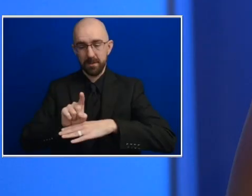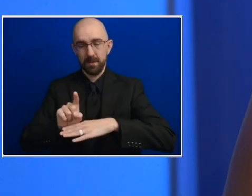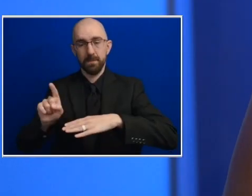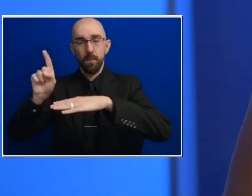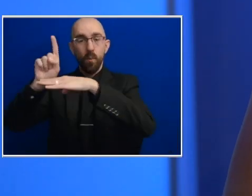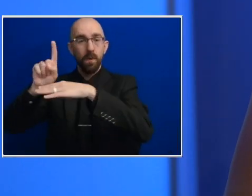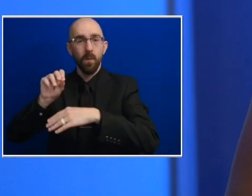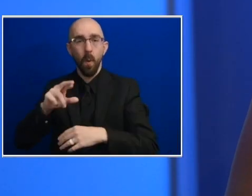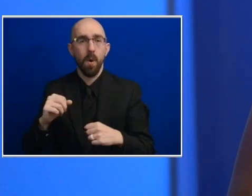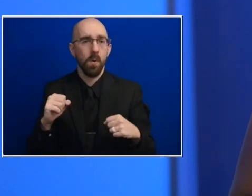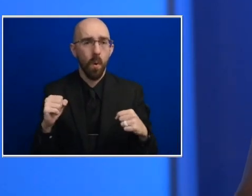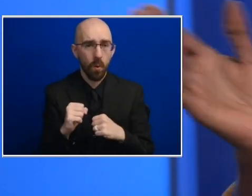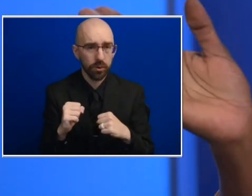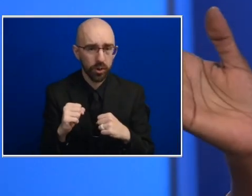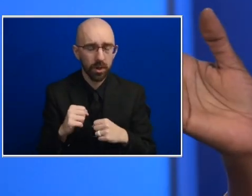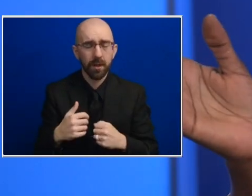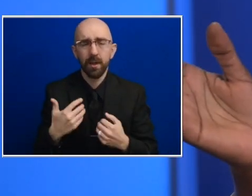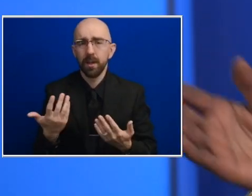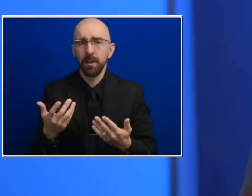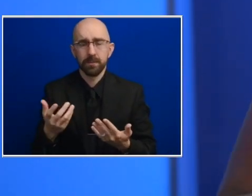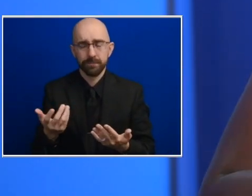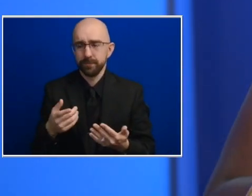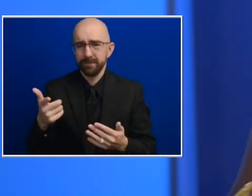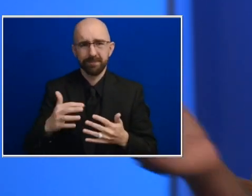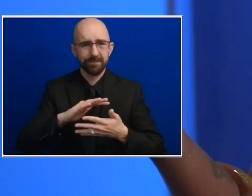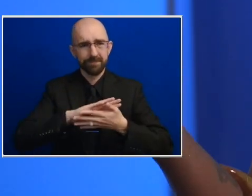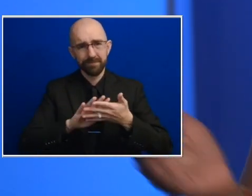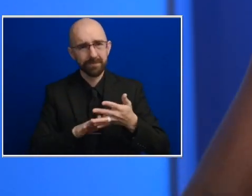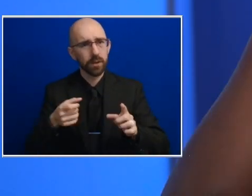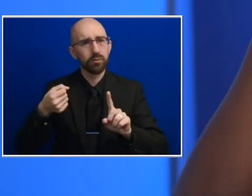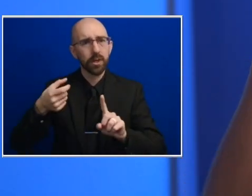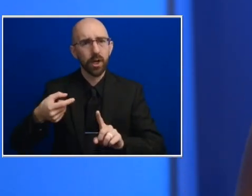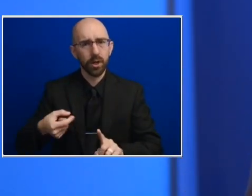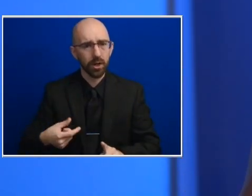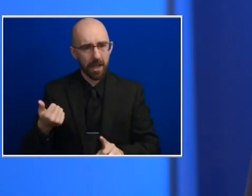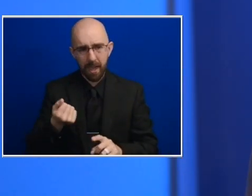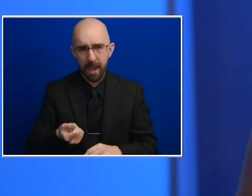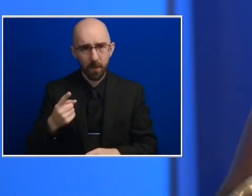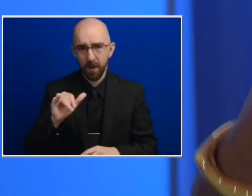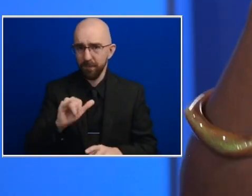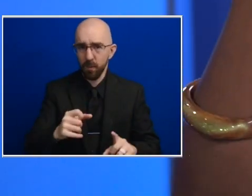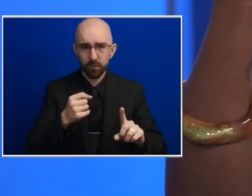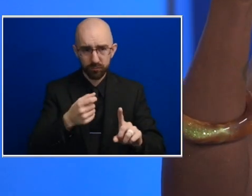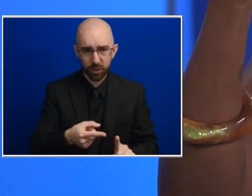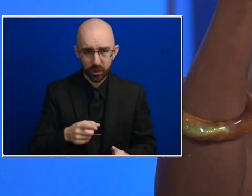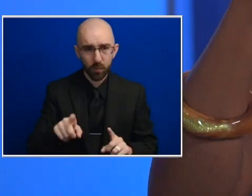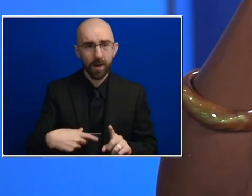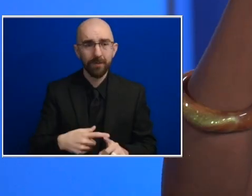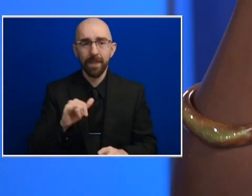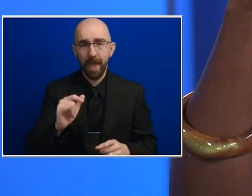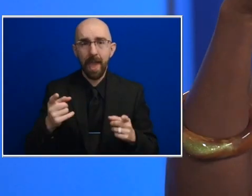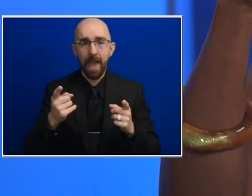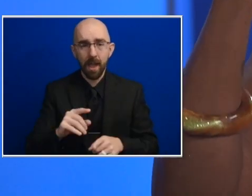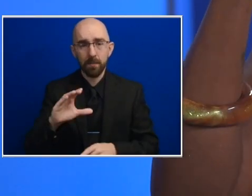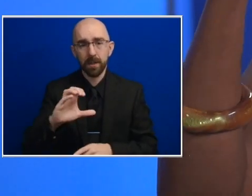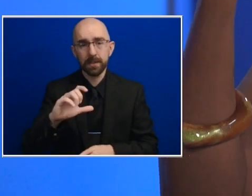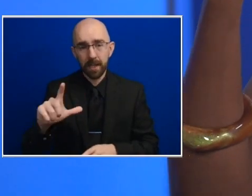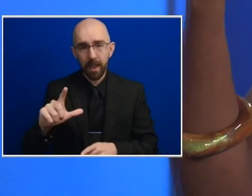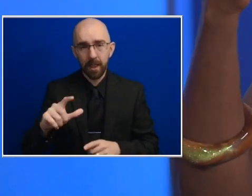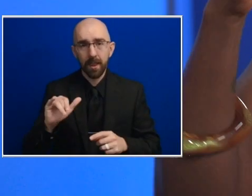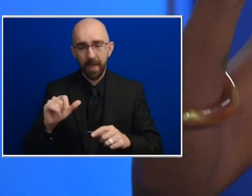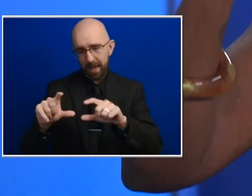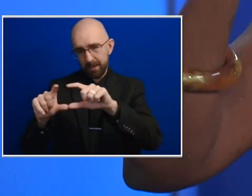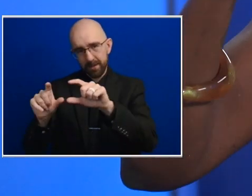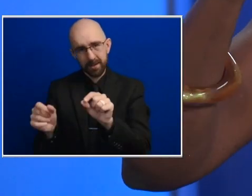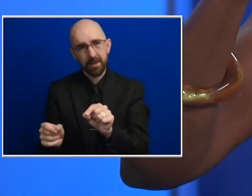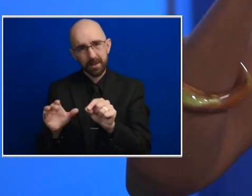colder, you know, there's a plethora of triggers. Any one of those triggers, once that happens, your cell, the sickle cells that are